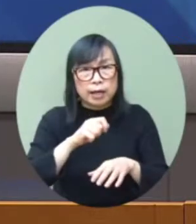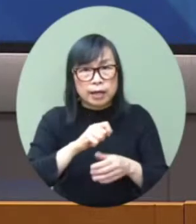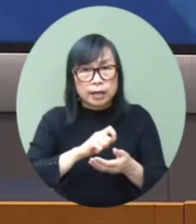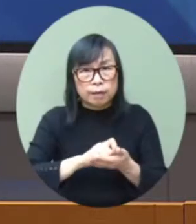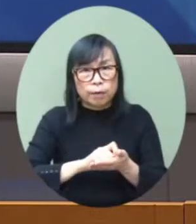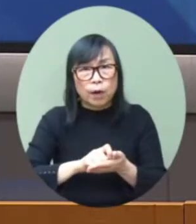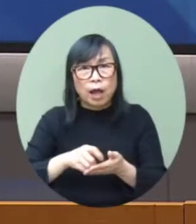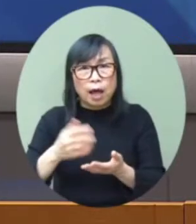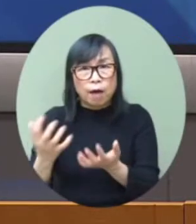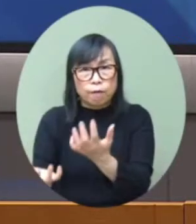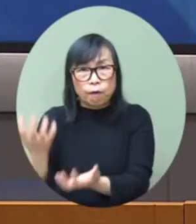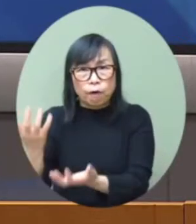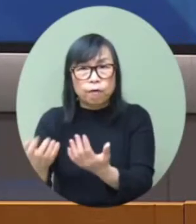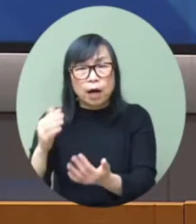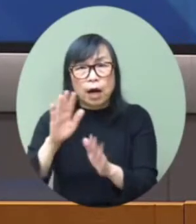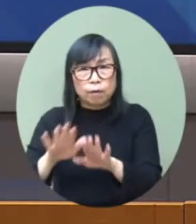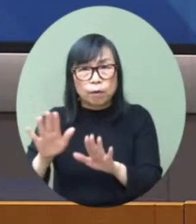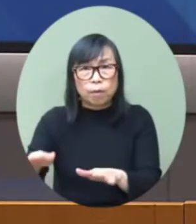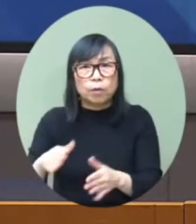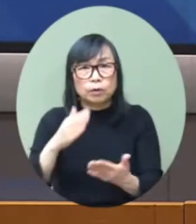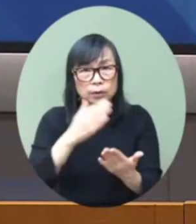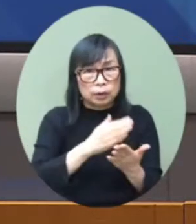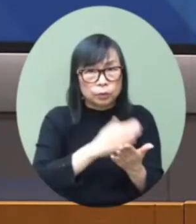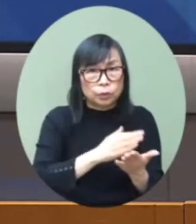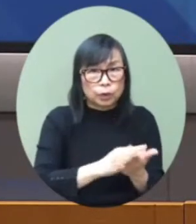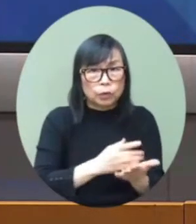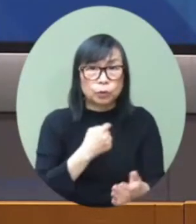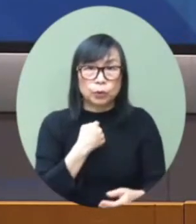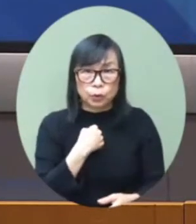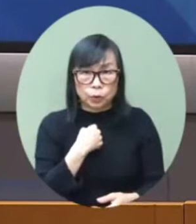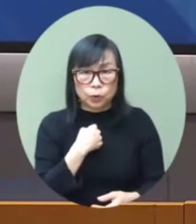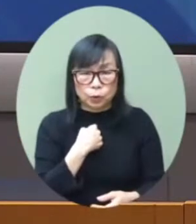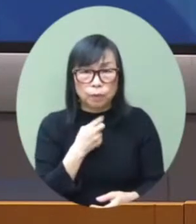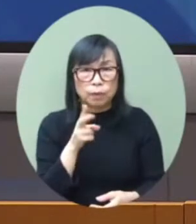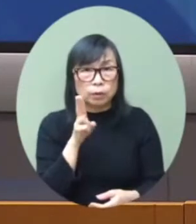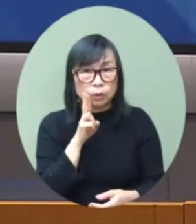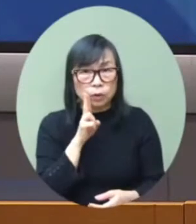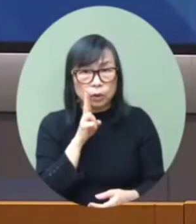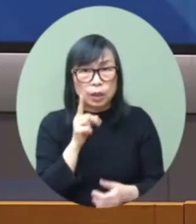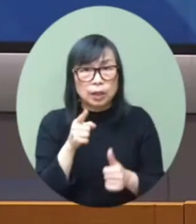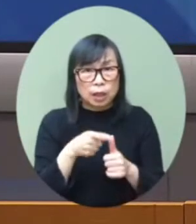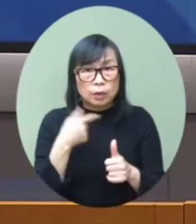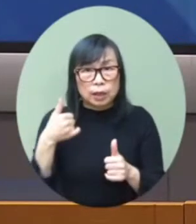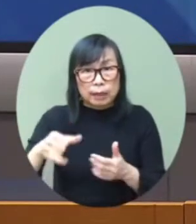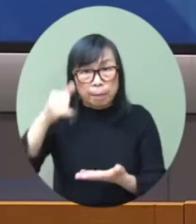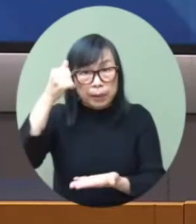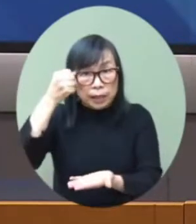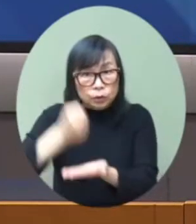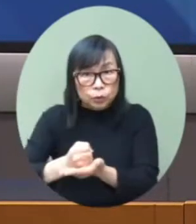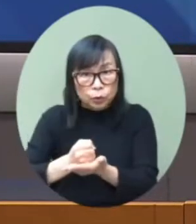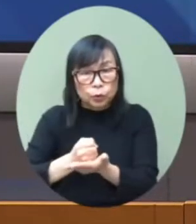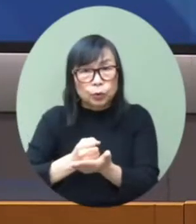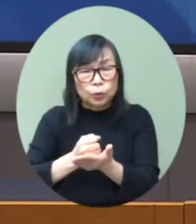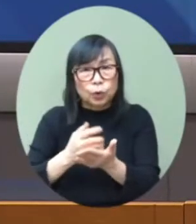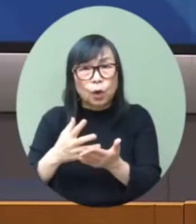As you know, that you will have to follow certain procedures